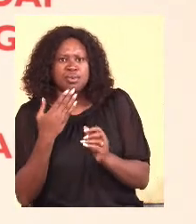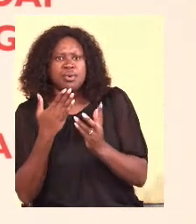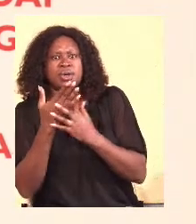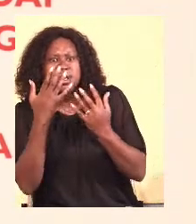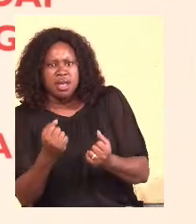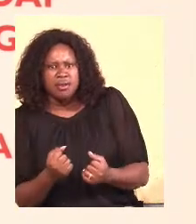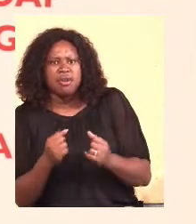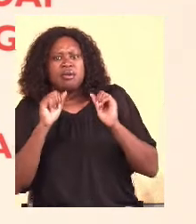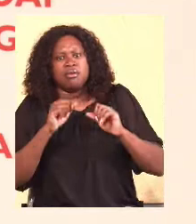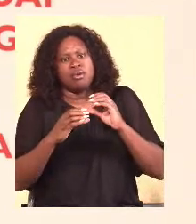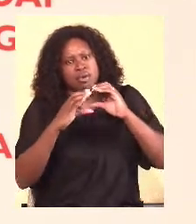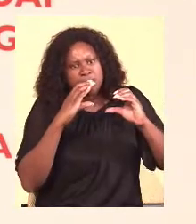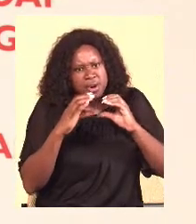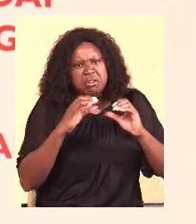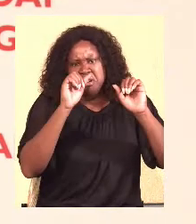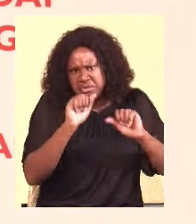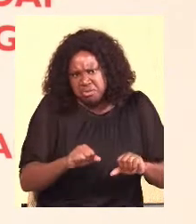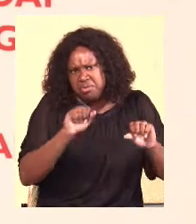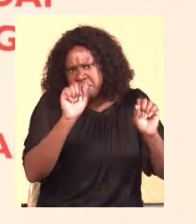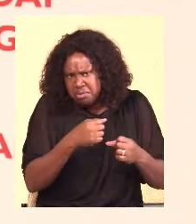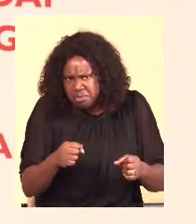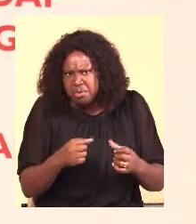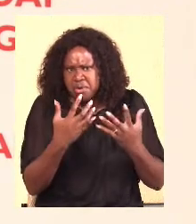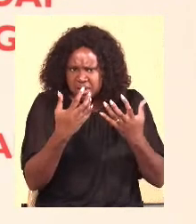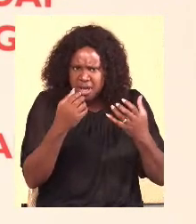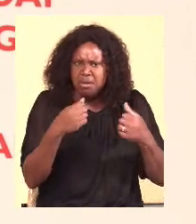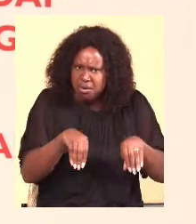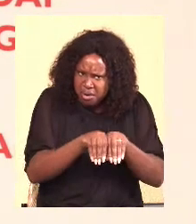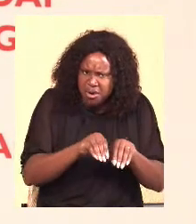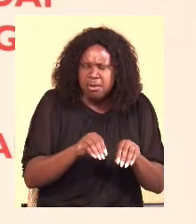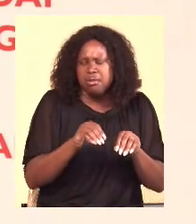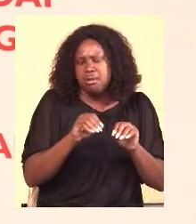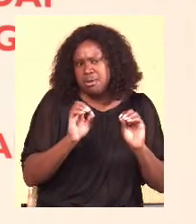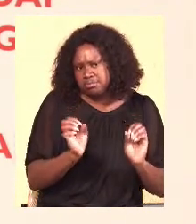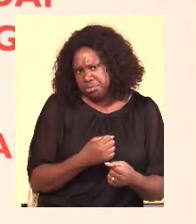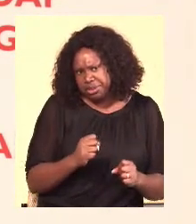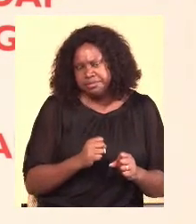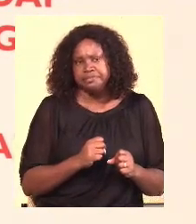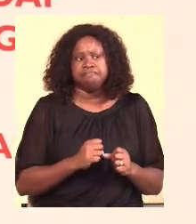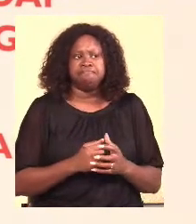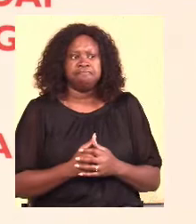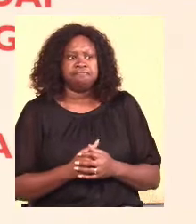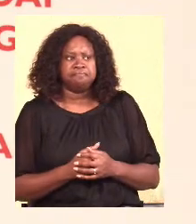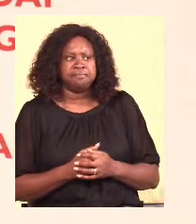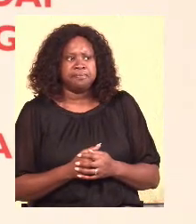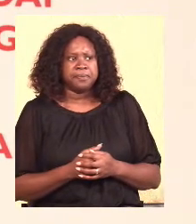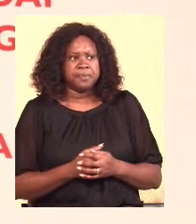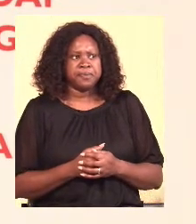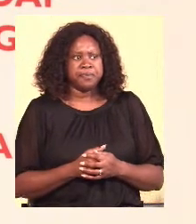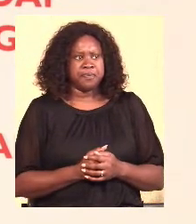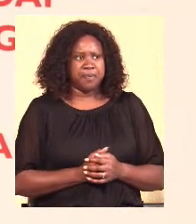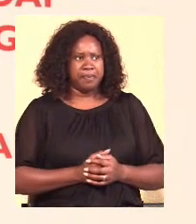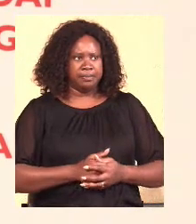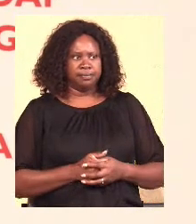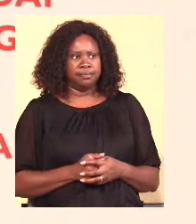find out whether they are able or they have means to do so. And in many cases, we got the result that they have no other means to